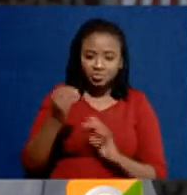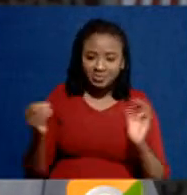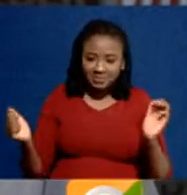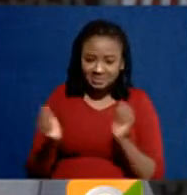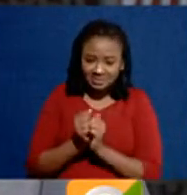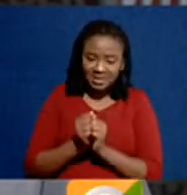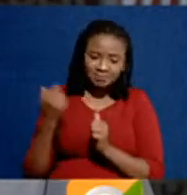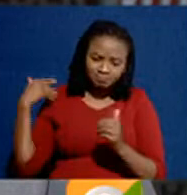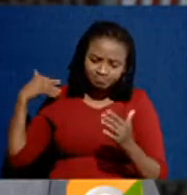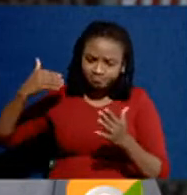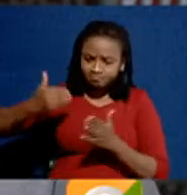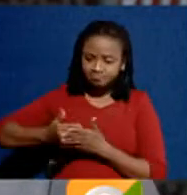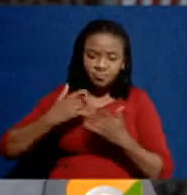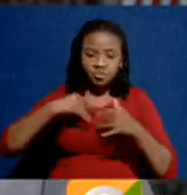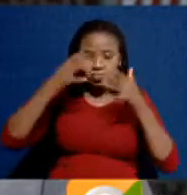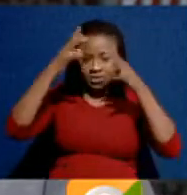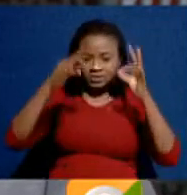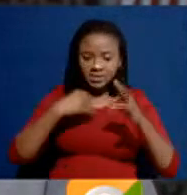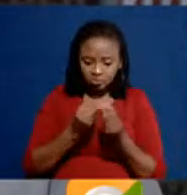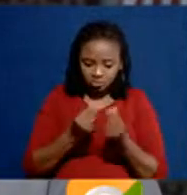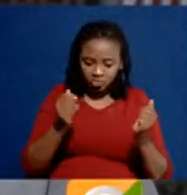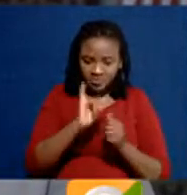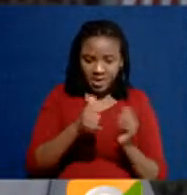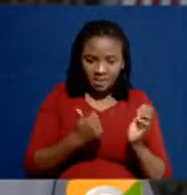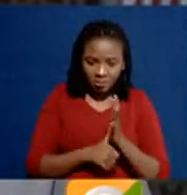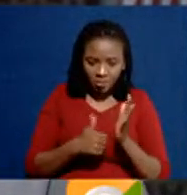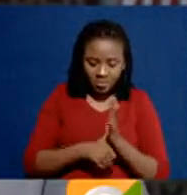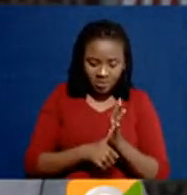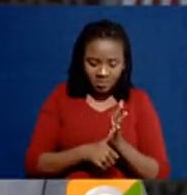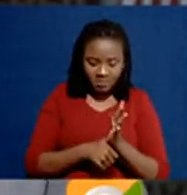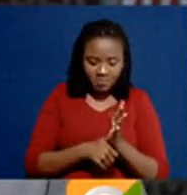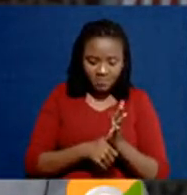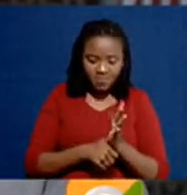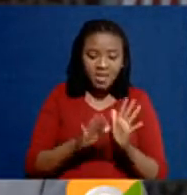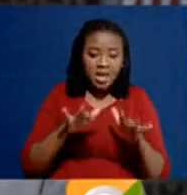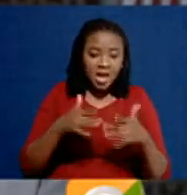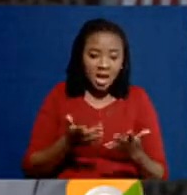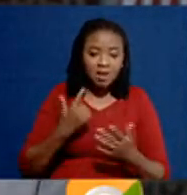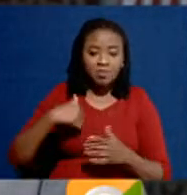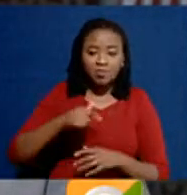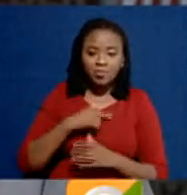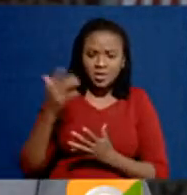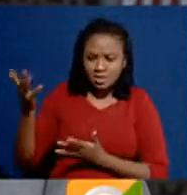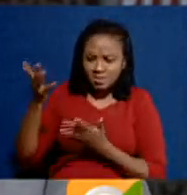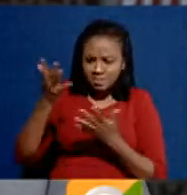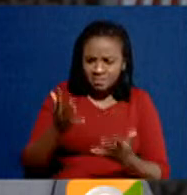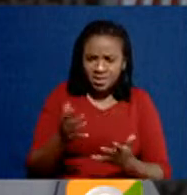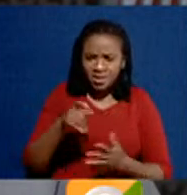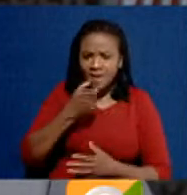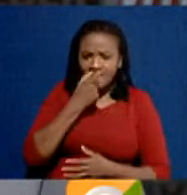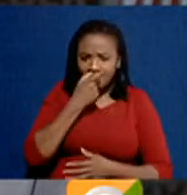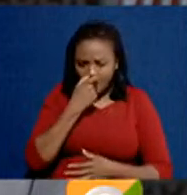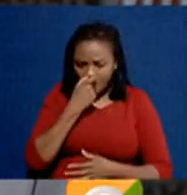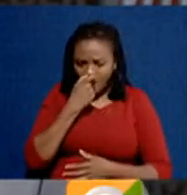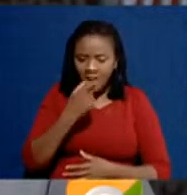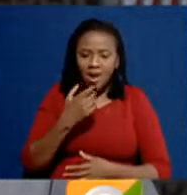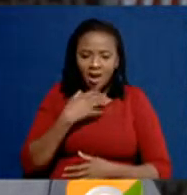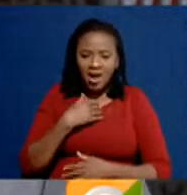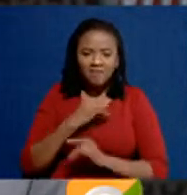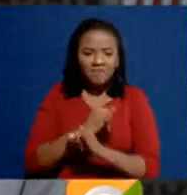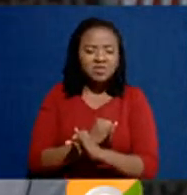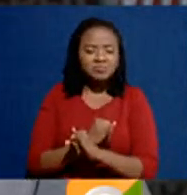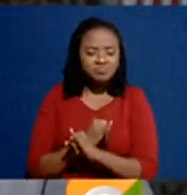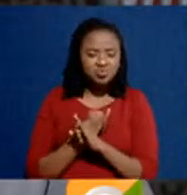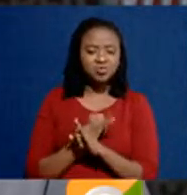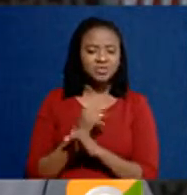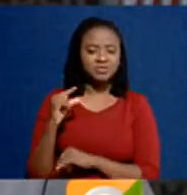through breeding. And we brought bulls that had immunity plus gene, which has